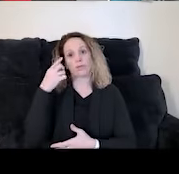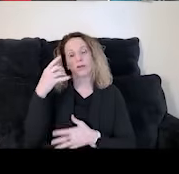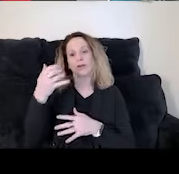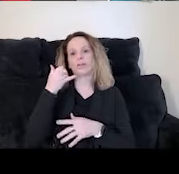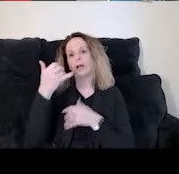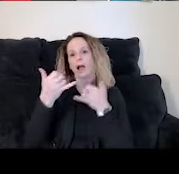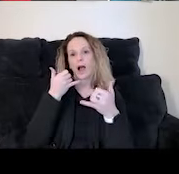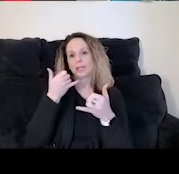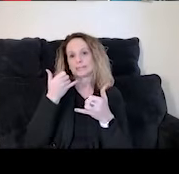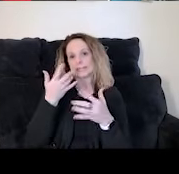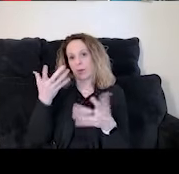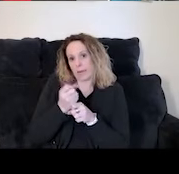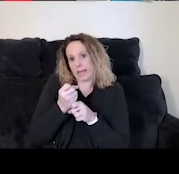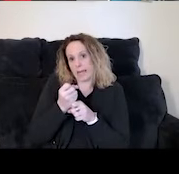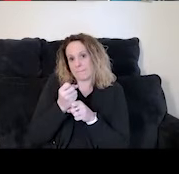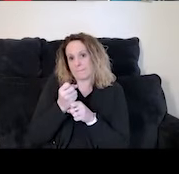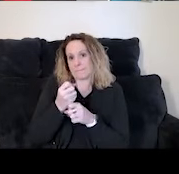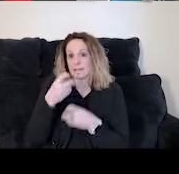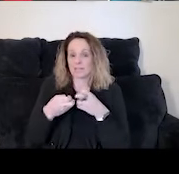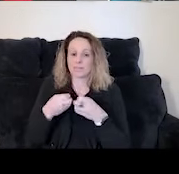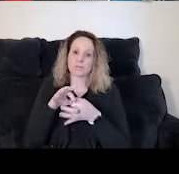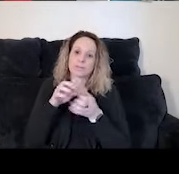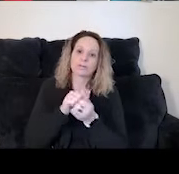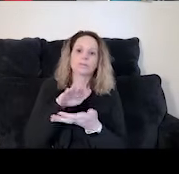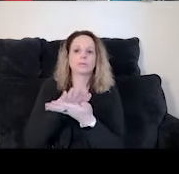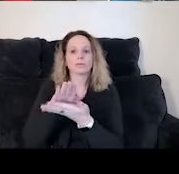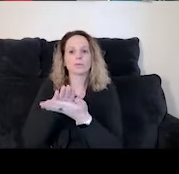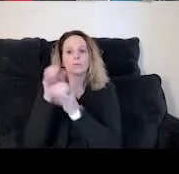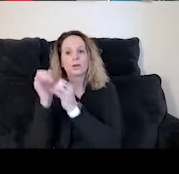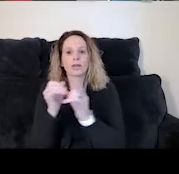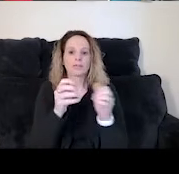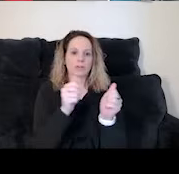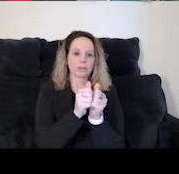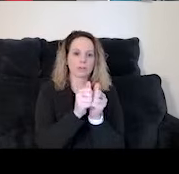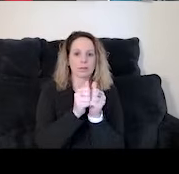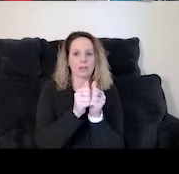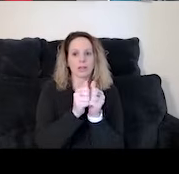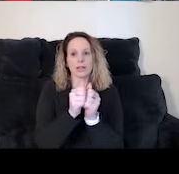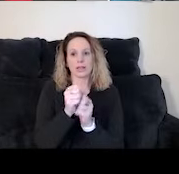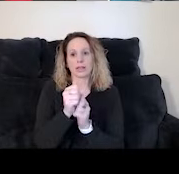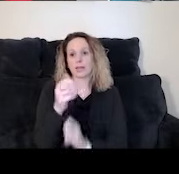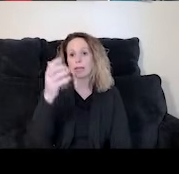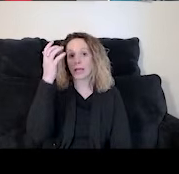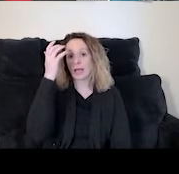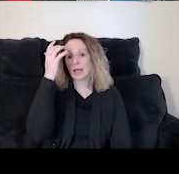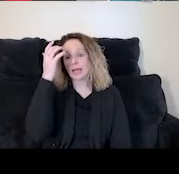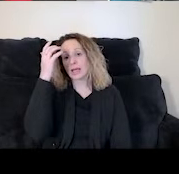through. Issues related to school and individuals with intellectual or developmental disabilities such as